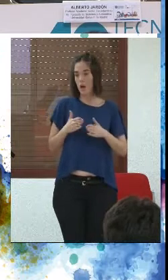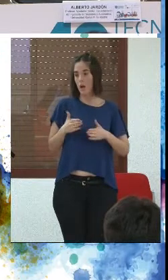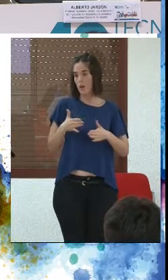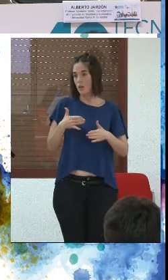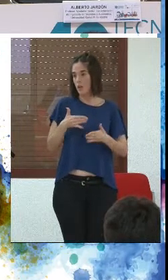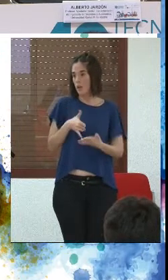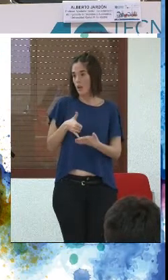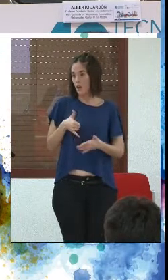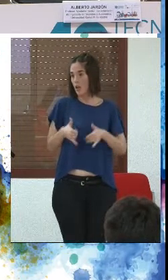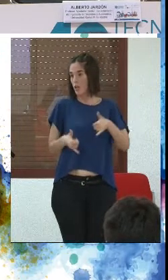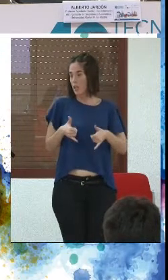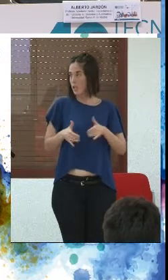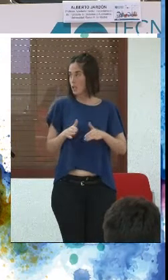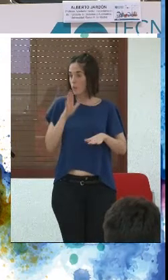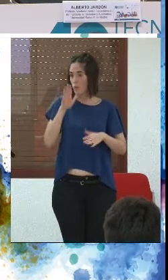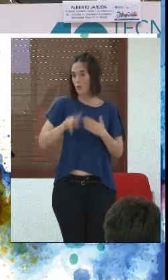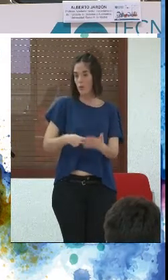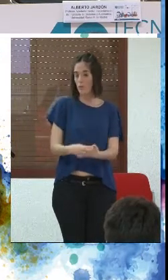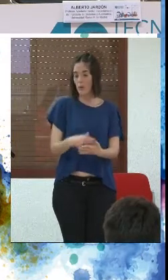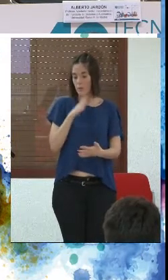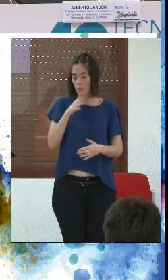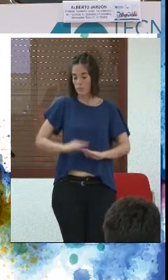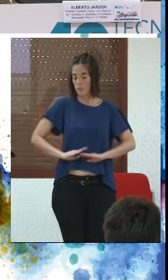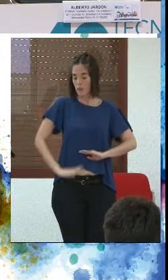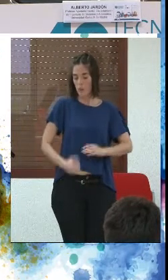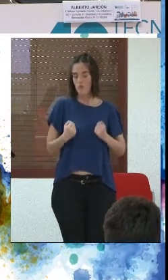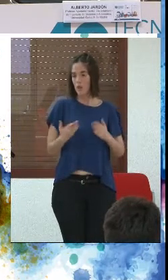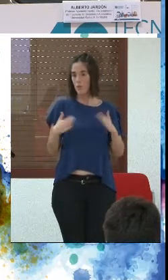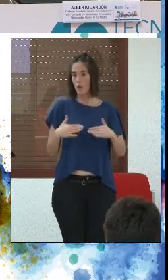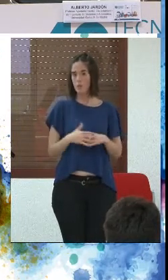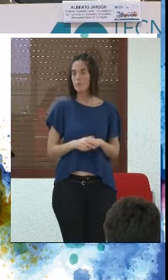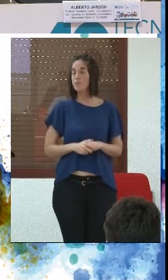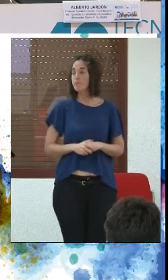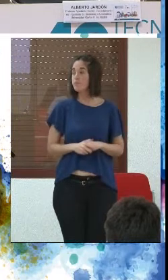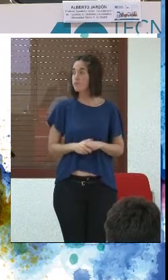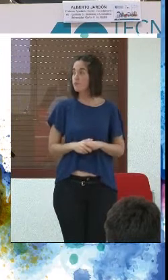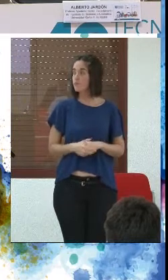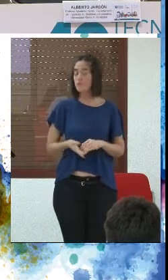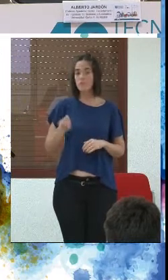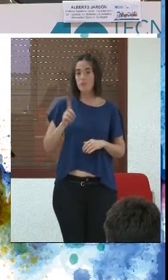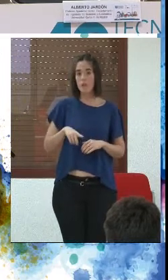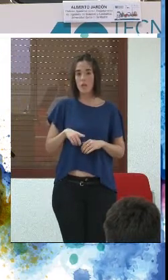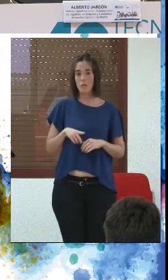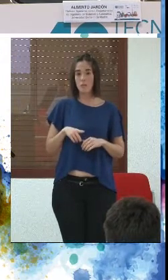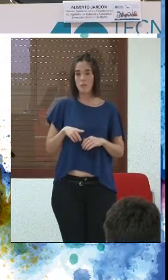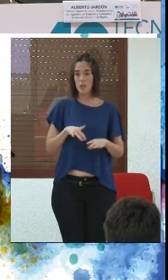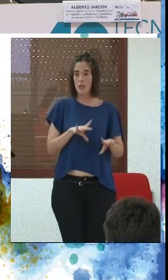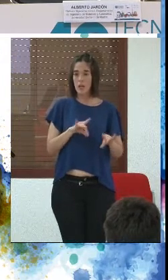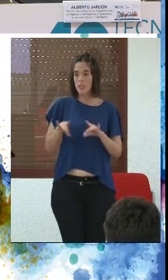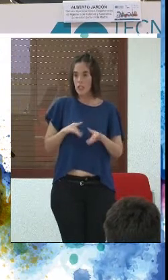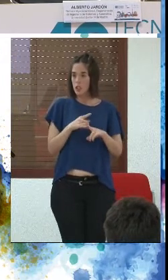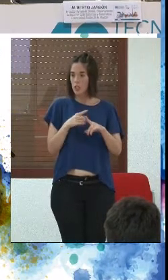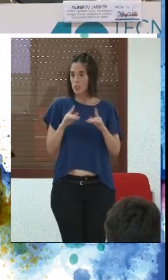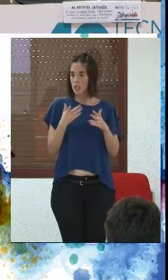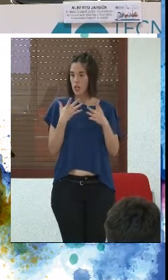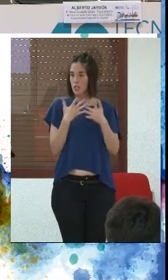to maintain the children's stability so that they won't fall because they have no strength whatsoever on their legs. Also, we have